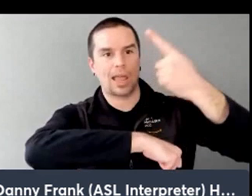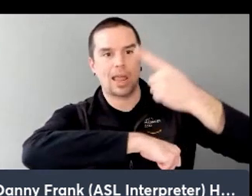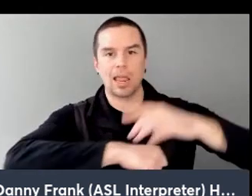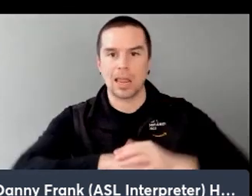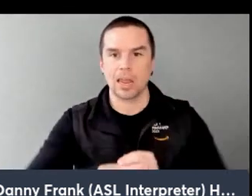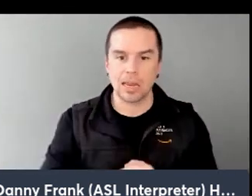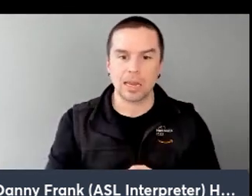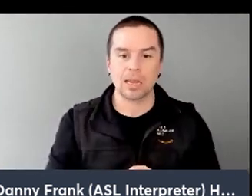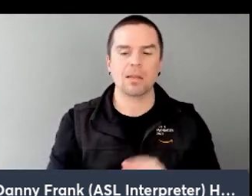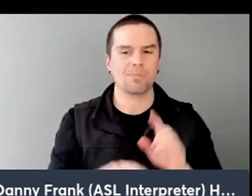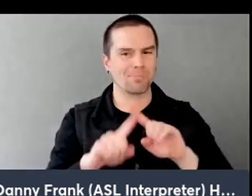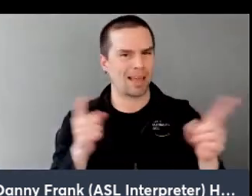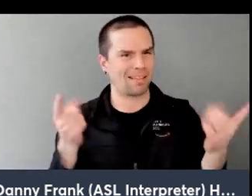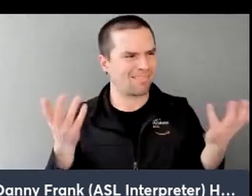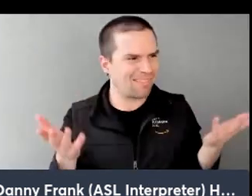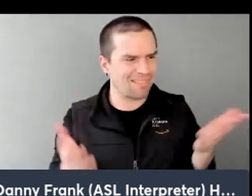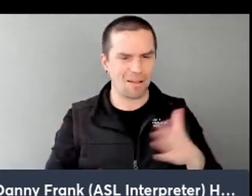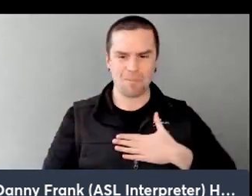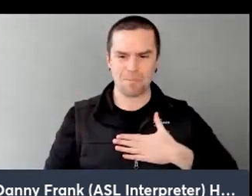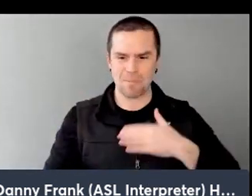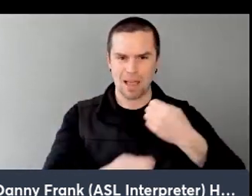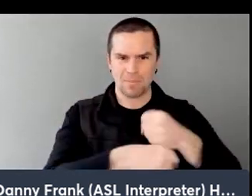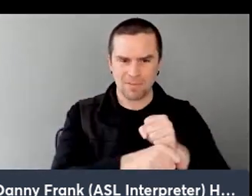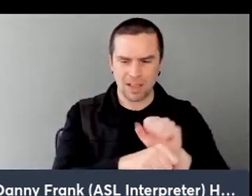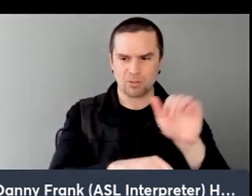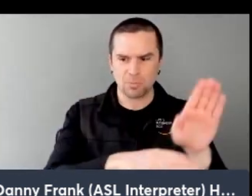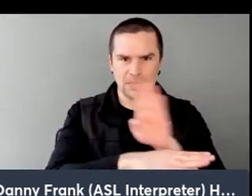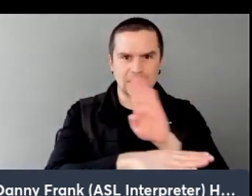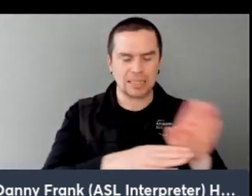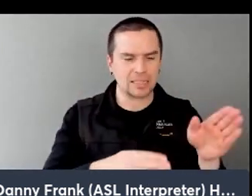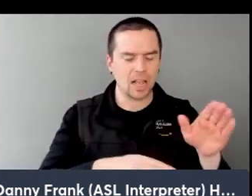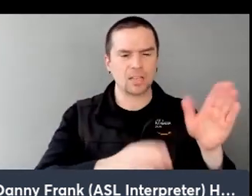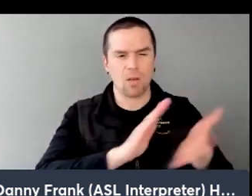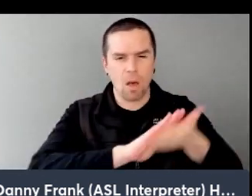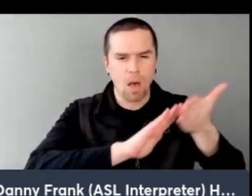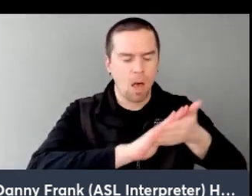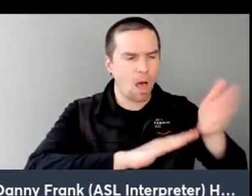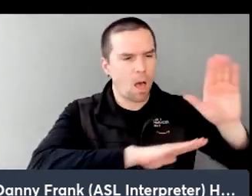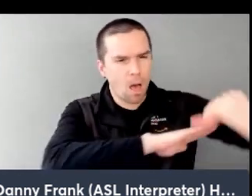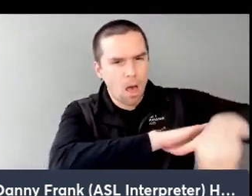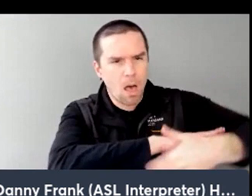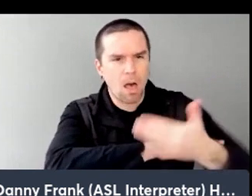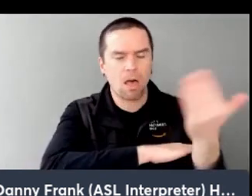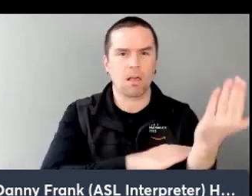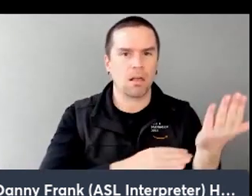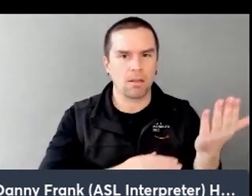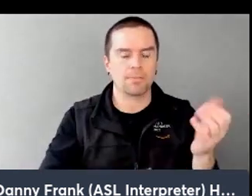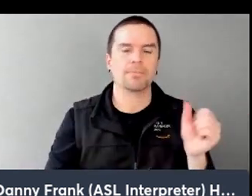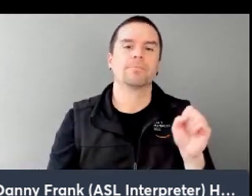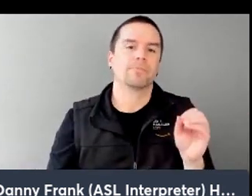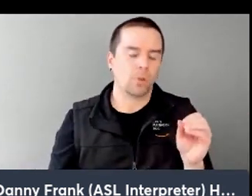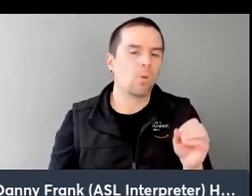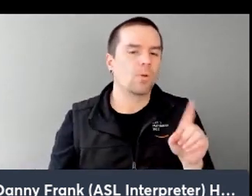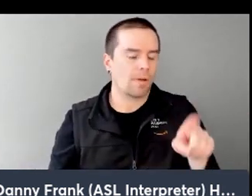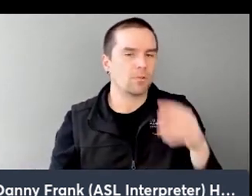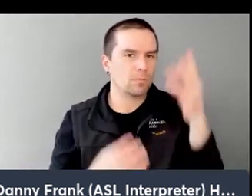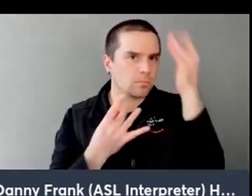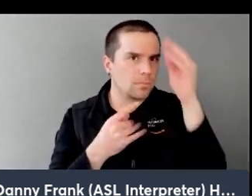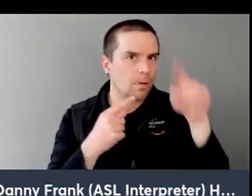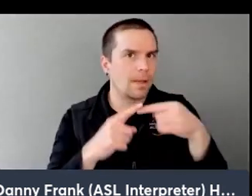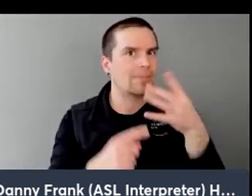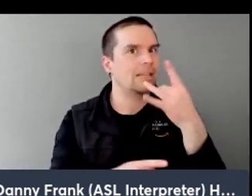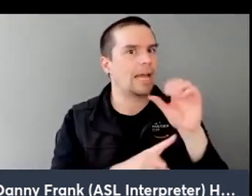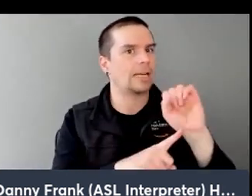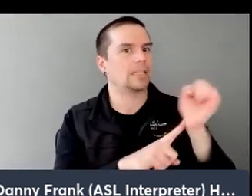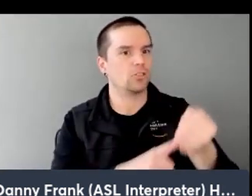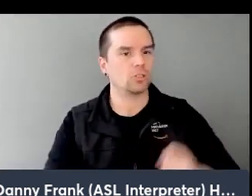is 24/7. So you encounter different light conditions and things like that. Wow. So